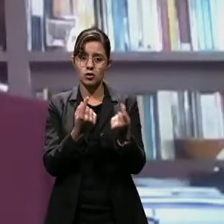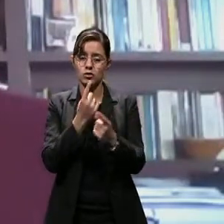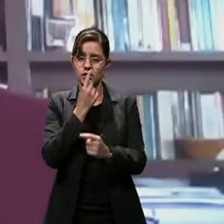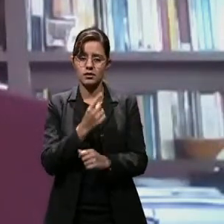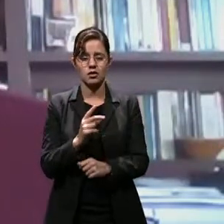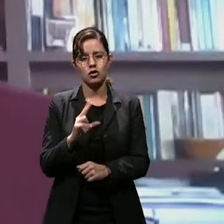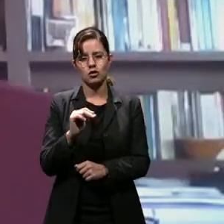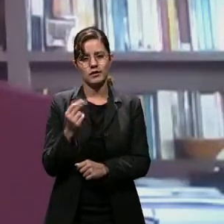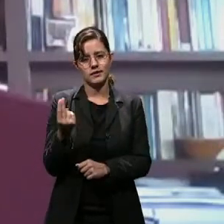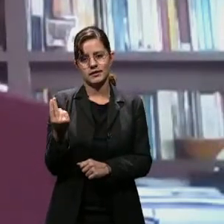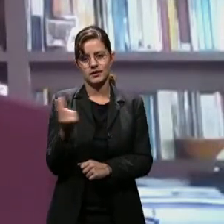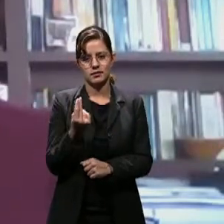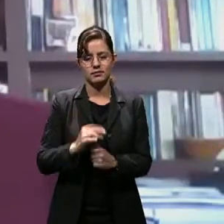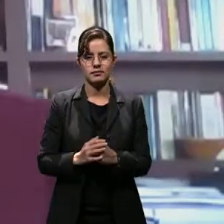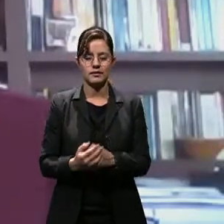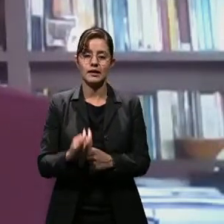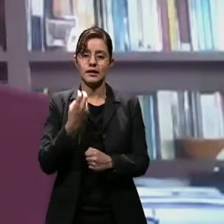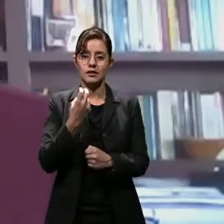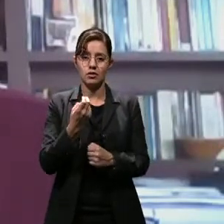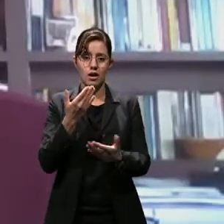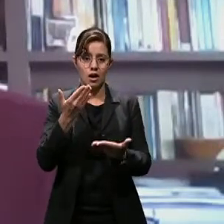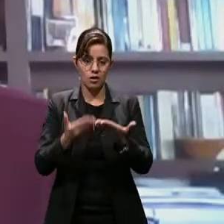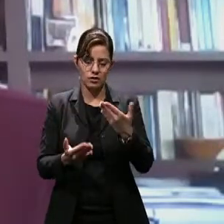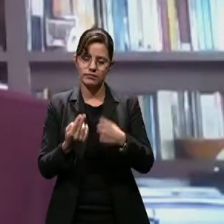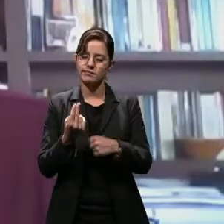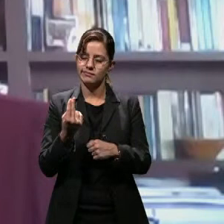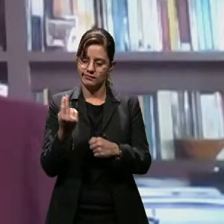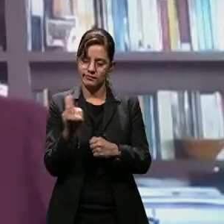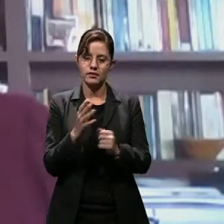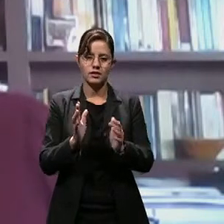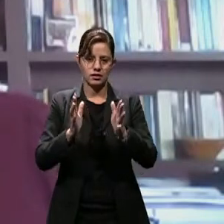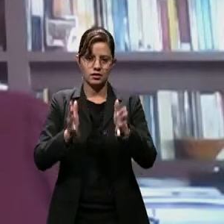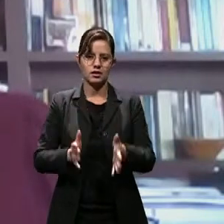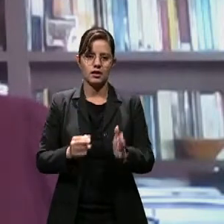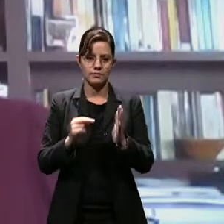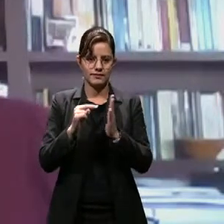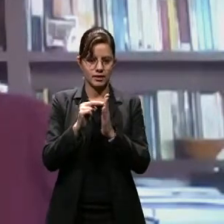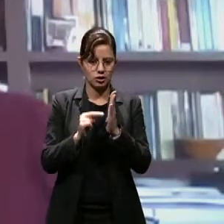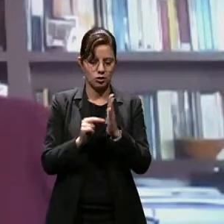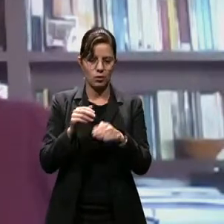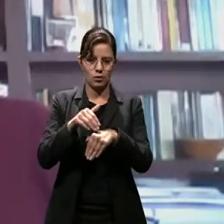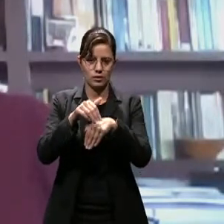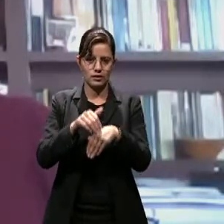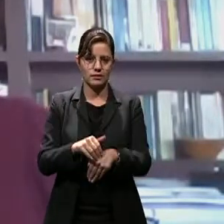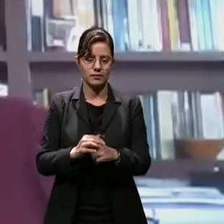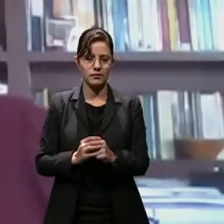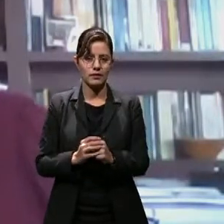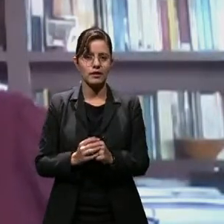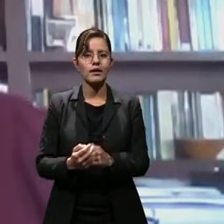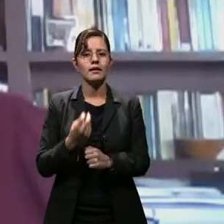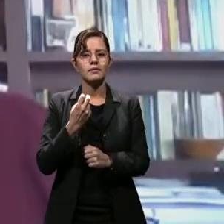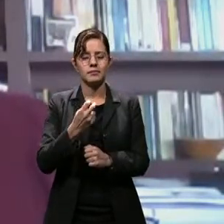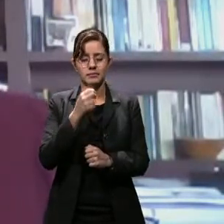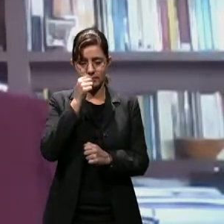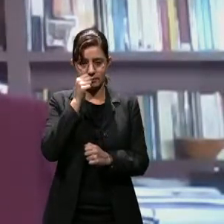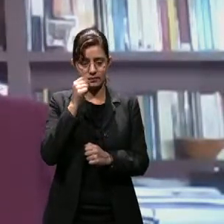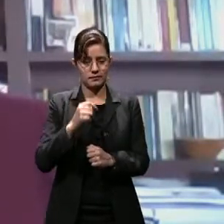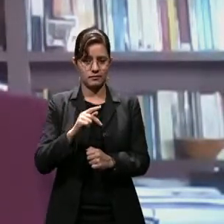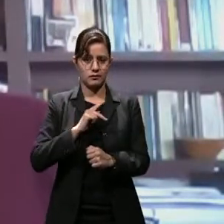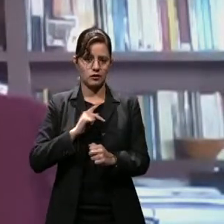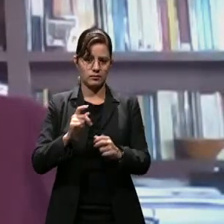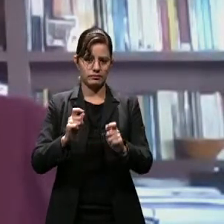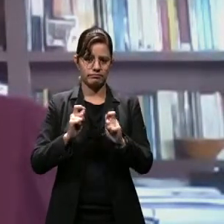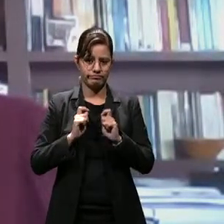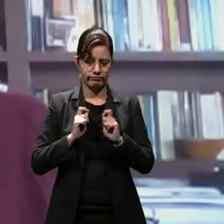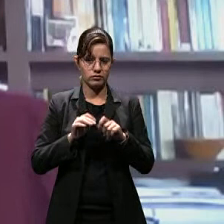into consideration electoral competitiveness criteria. When in administration, it is necessary